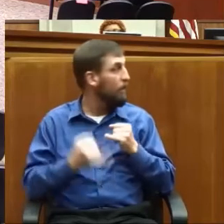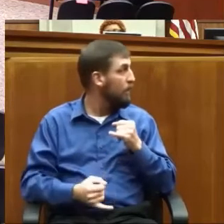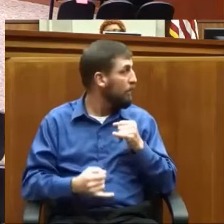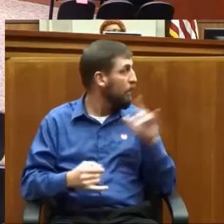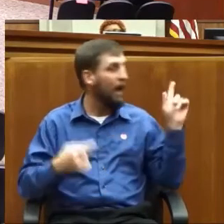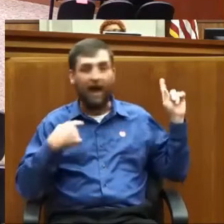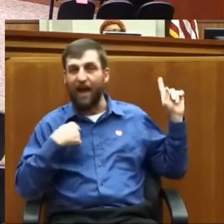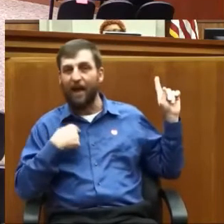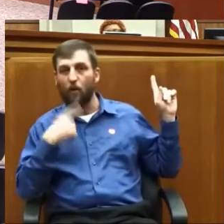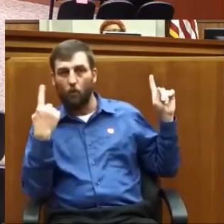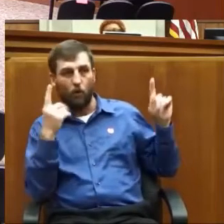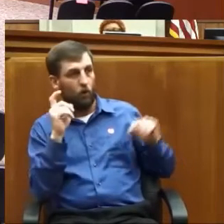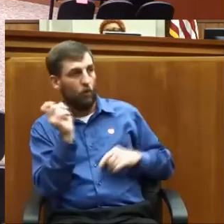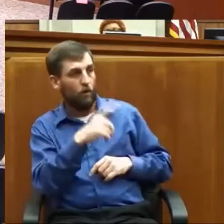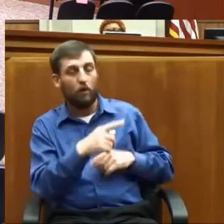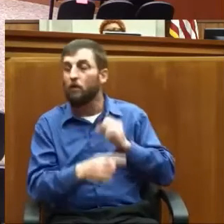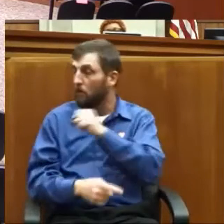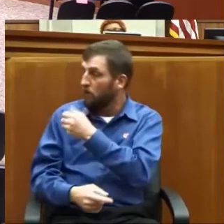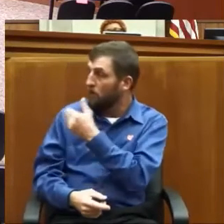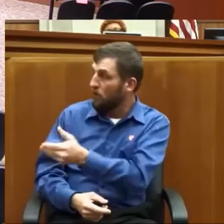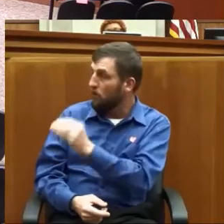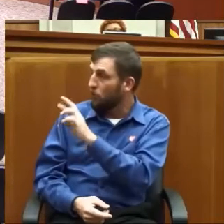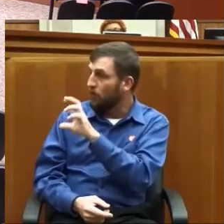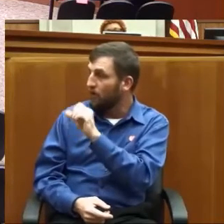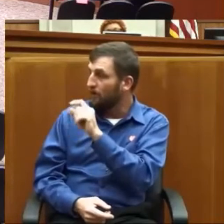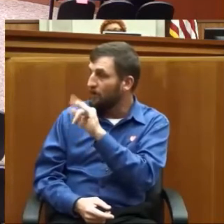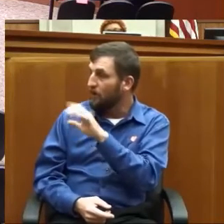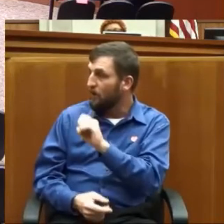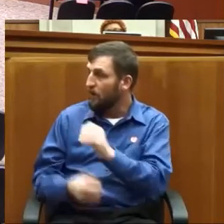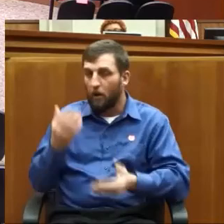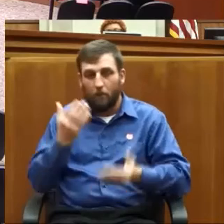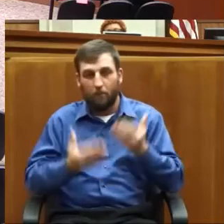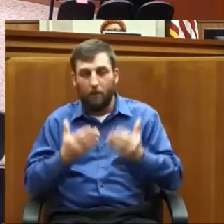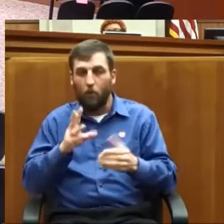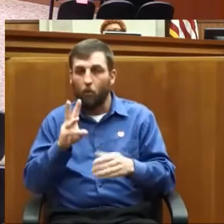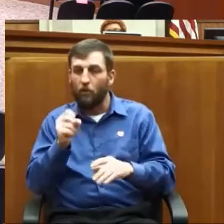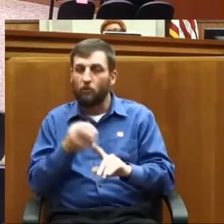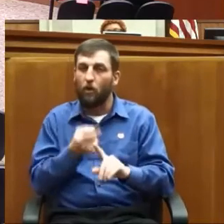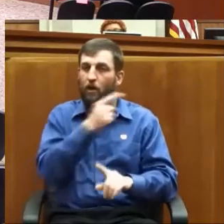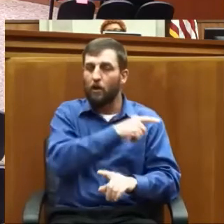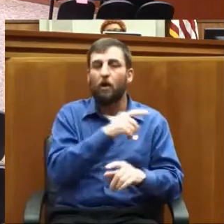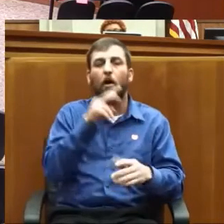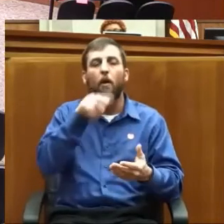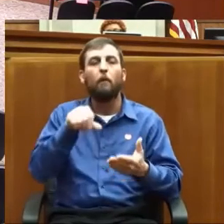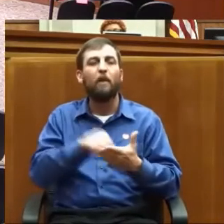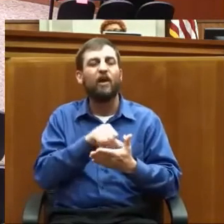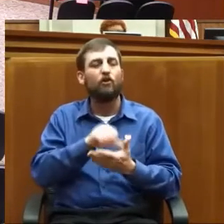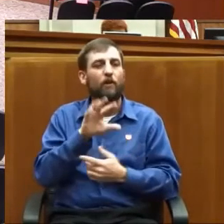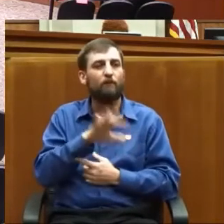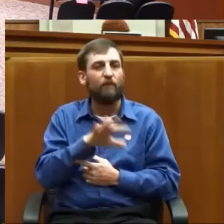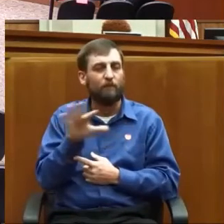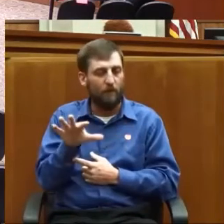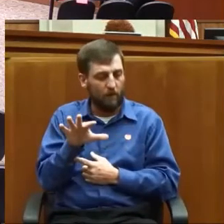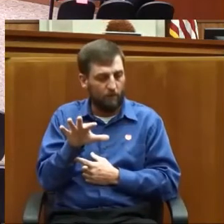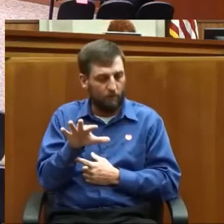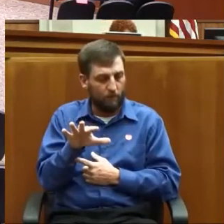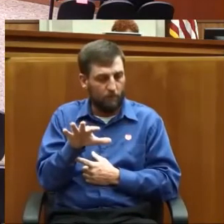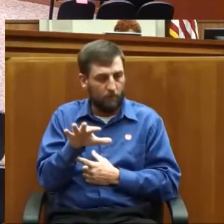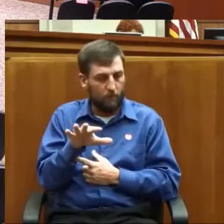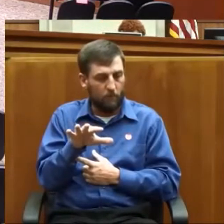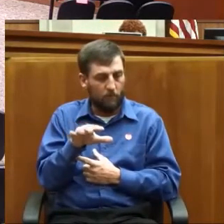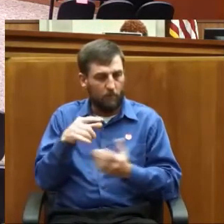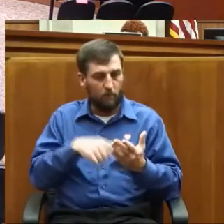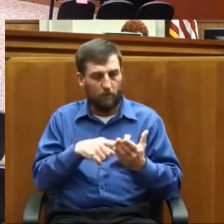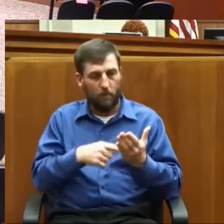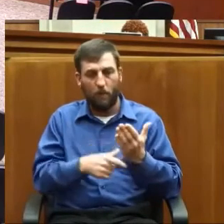report. I do have a question. Mr. Castillo, go ahead. And I apologize, it may have actually been on the last item, but on page 55 of our